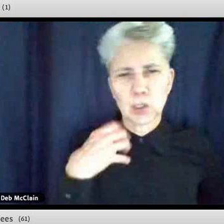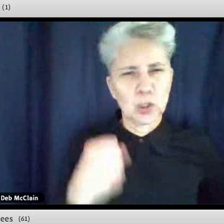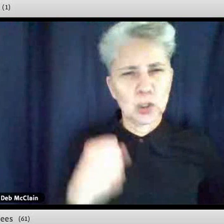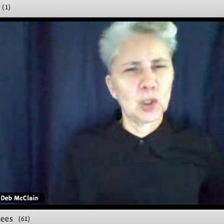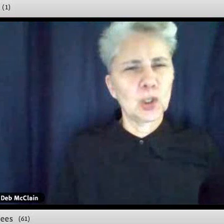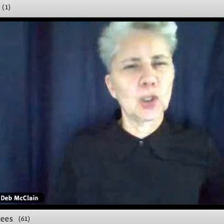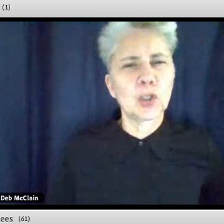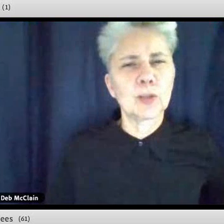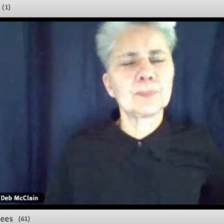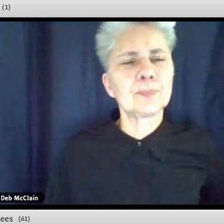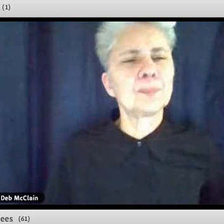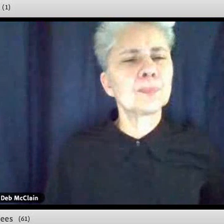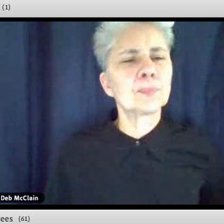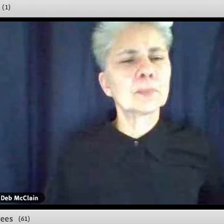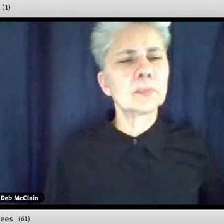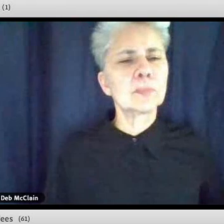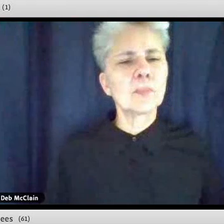Vitamin C doesn't cure it.